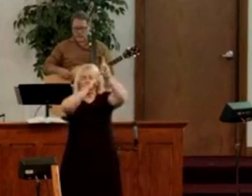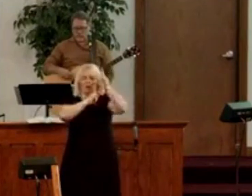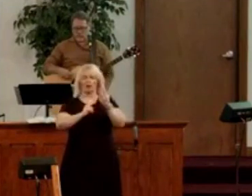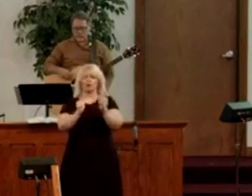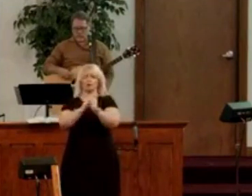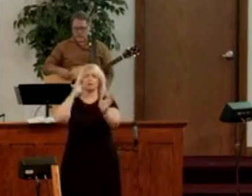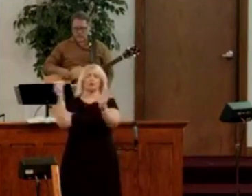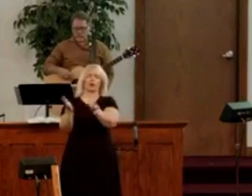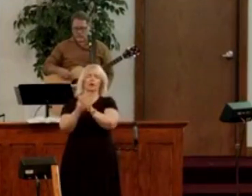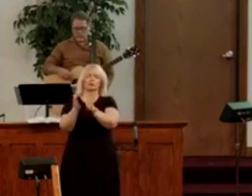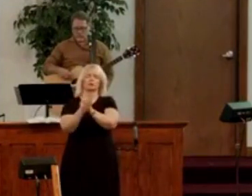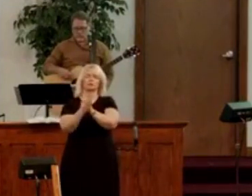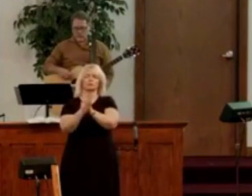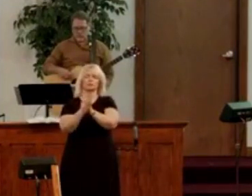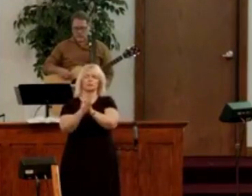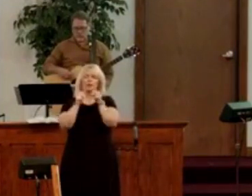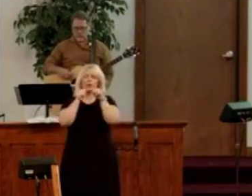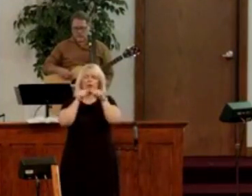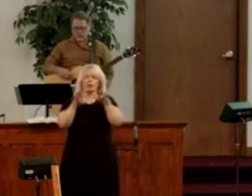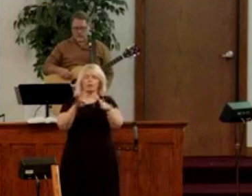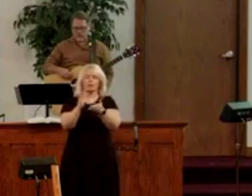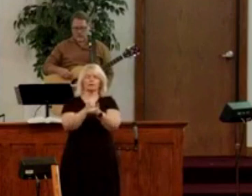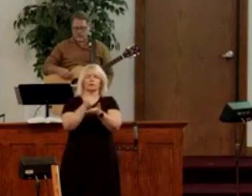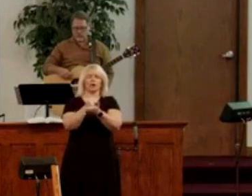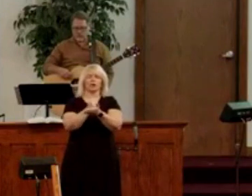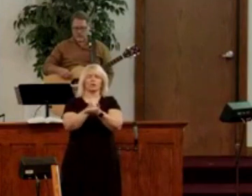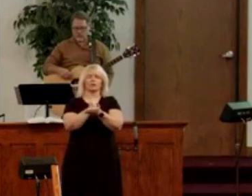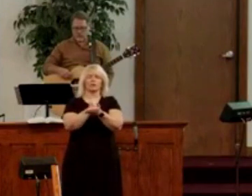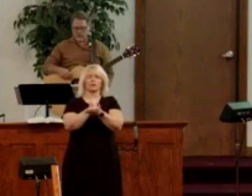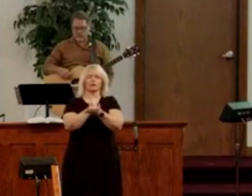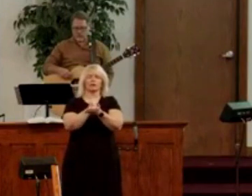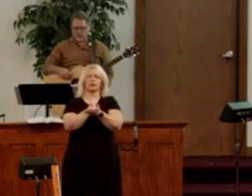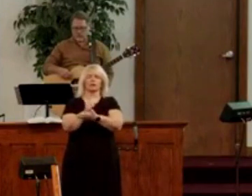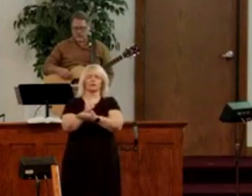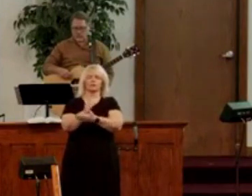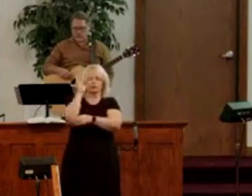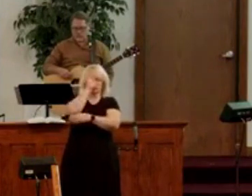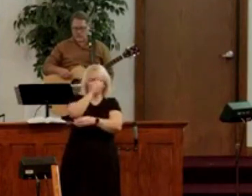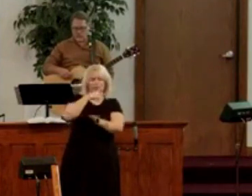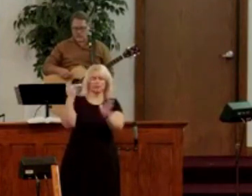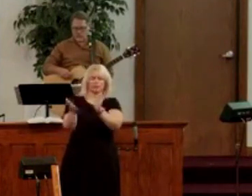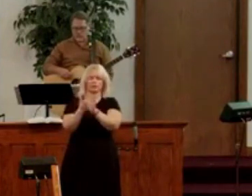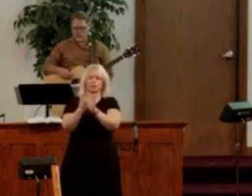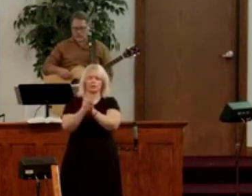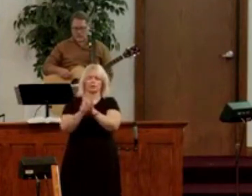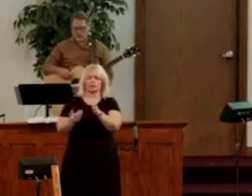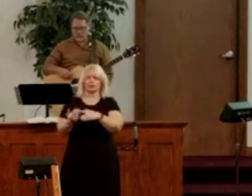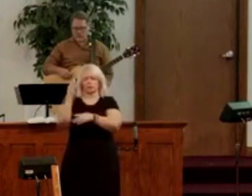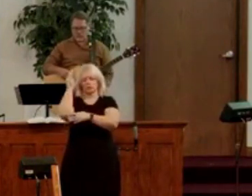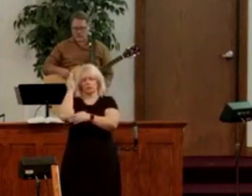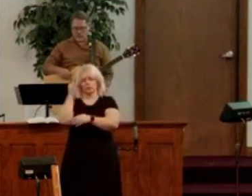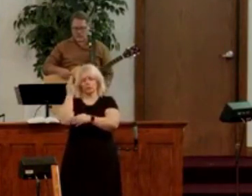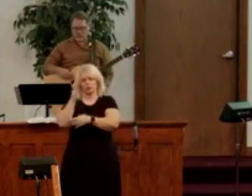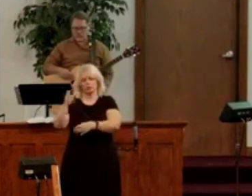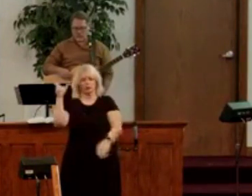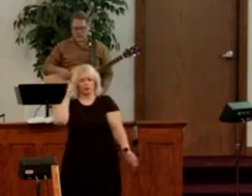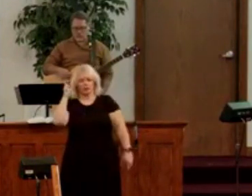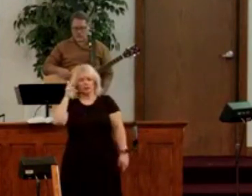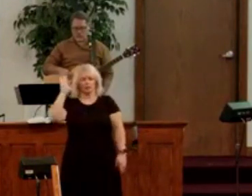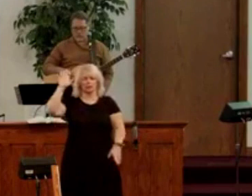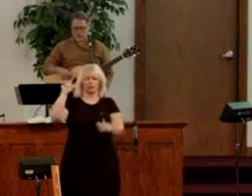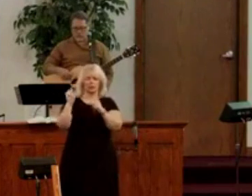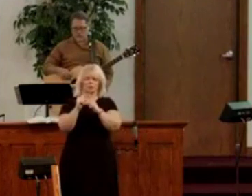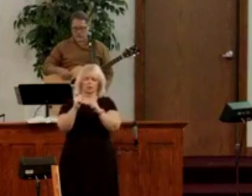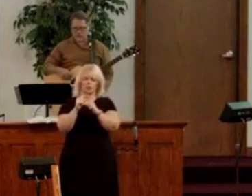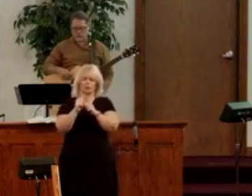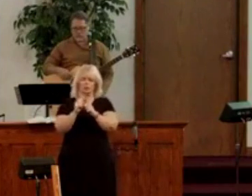praise. Please bless our offerings as we seek to praise you through the preaching and hearing and application of your word,